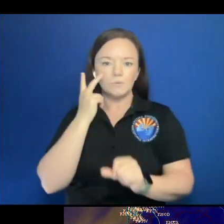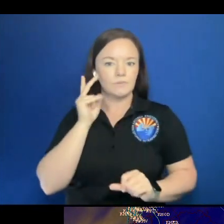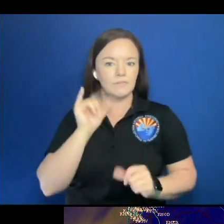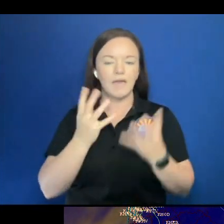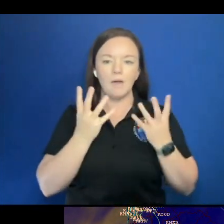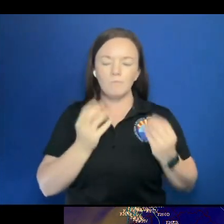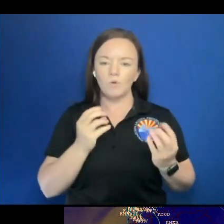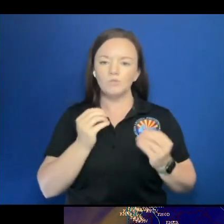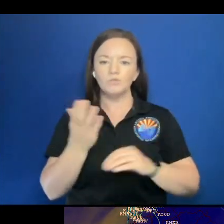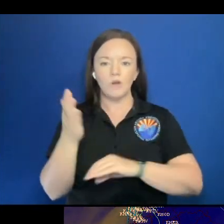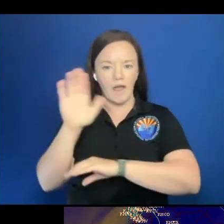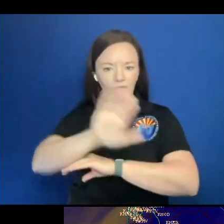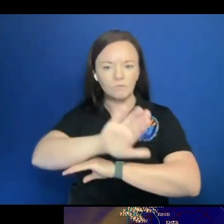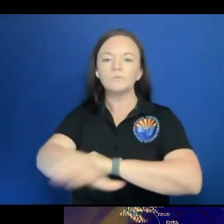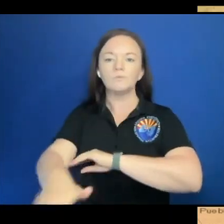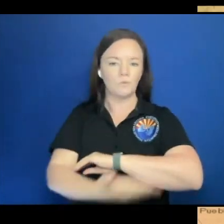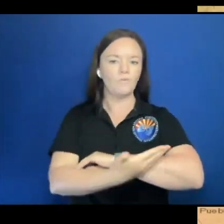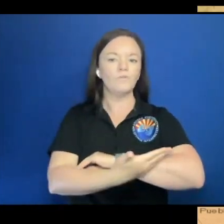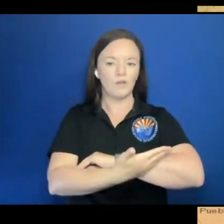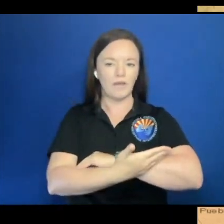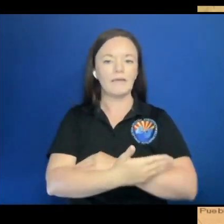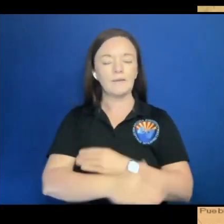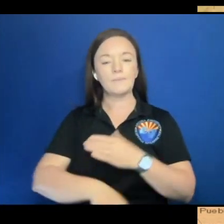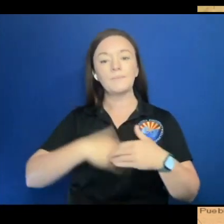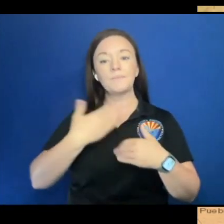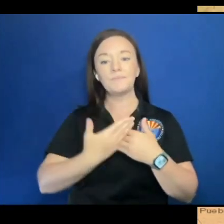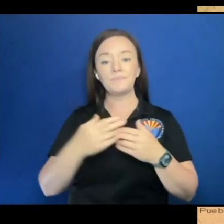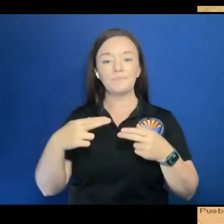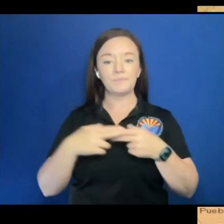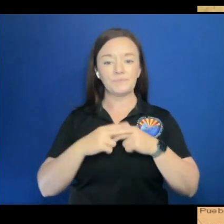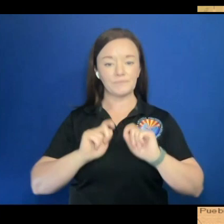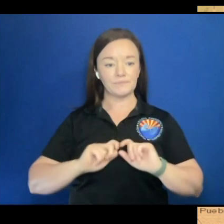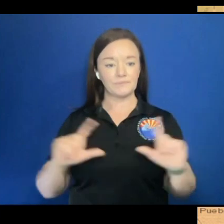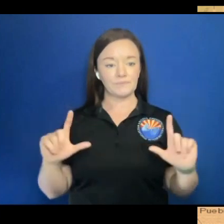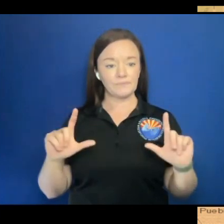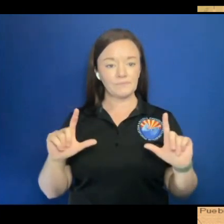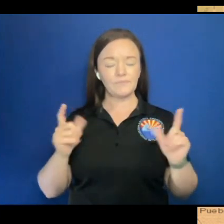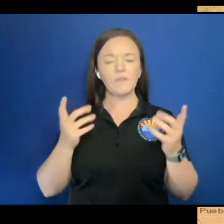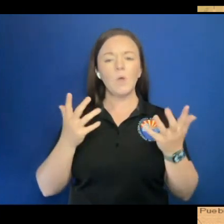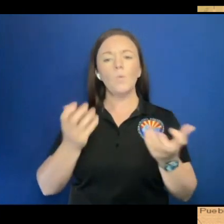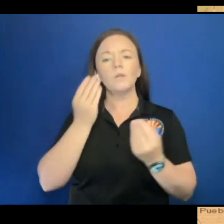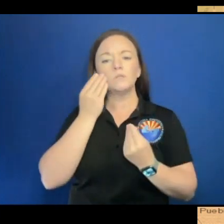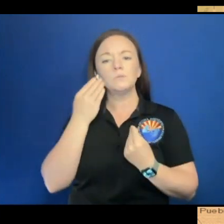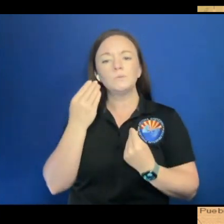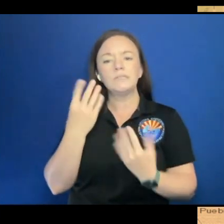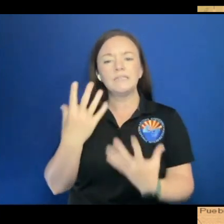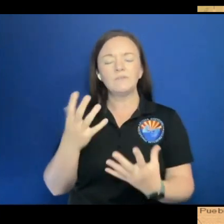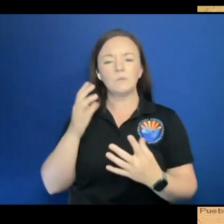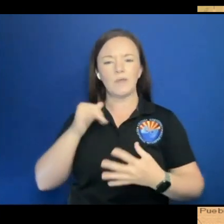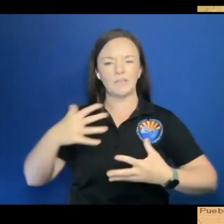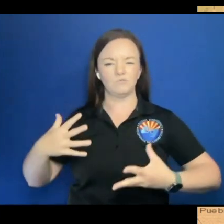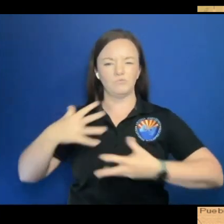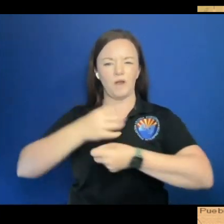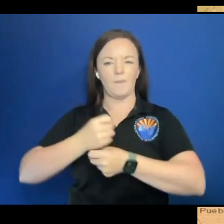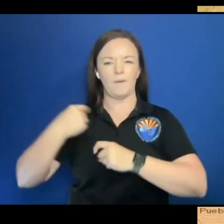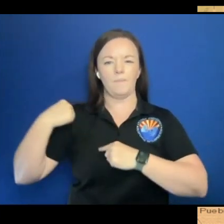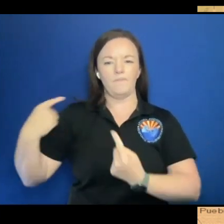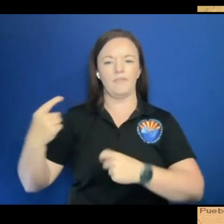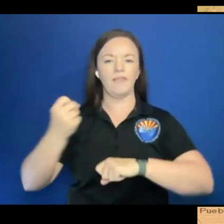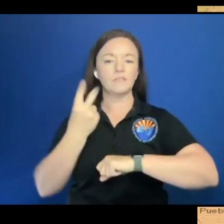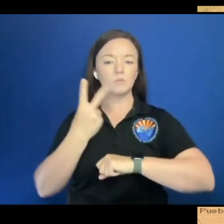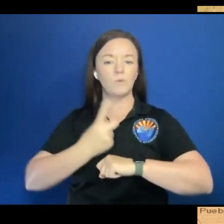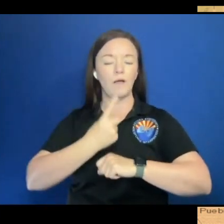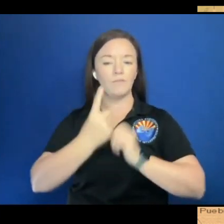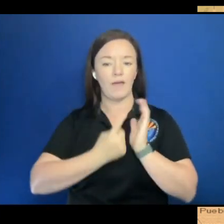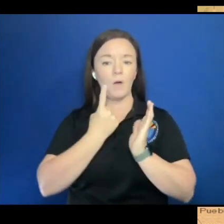overnight period. If we go into the next slide. So just wanted to give you this is a wrap-up of the last 12 hours so far